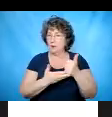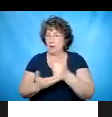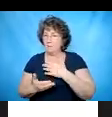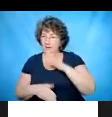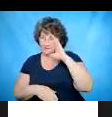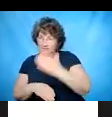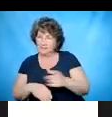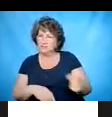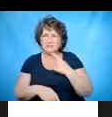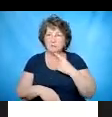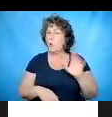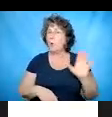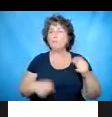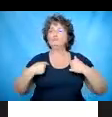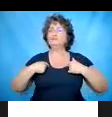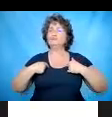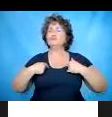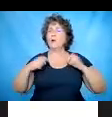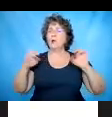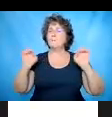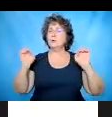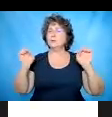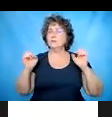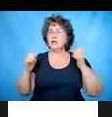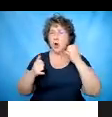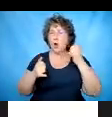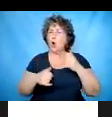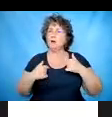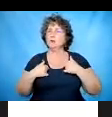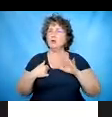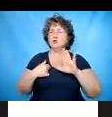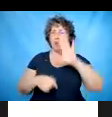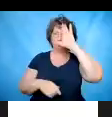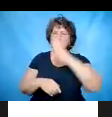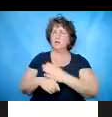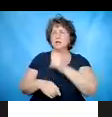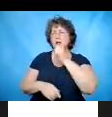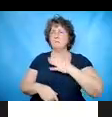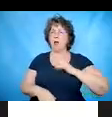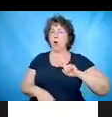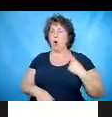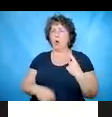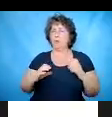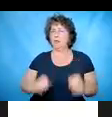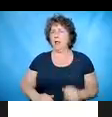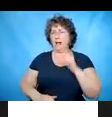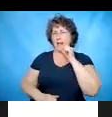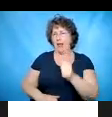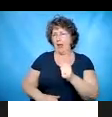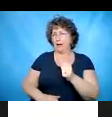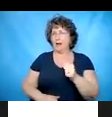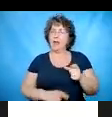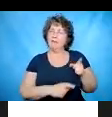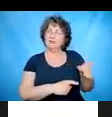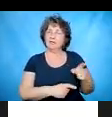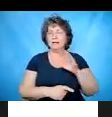emergency line, that my son was not her only client, and that she spoke with her clients only once a